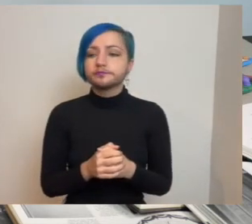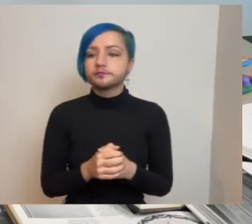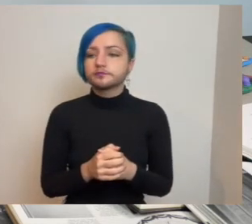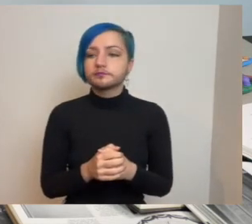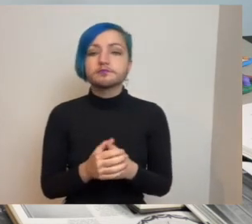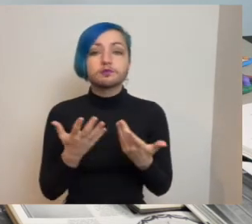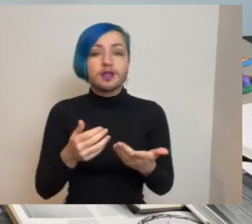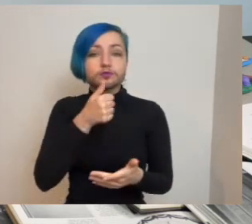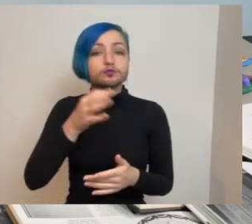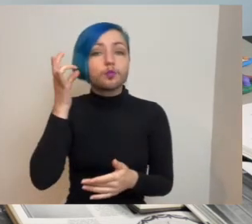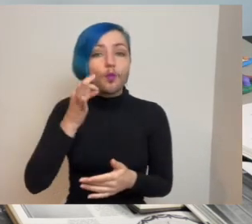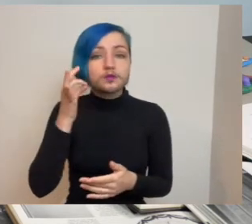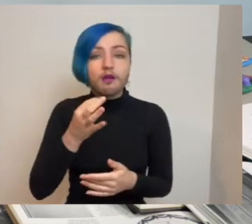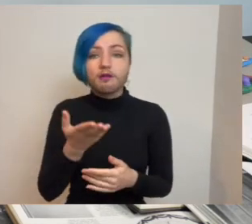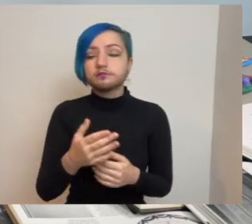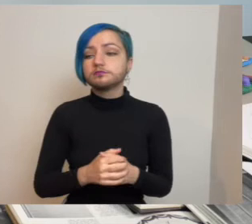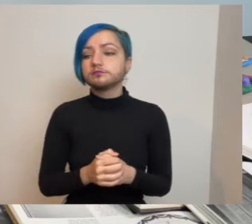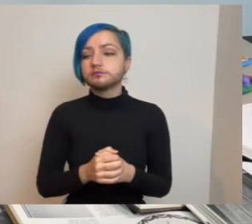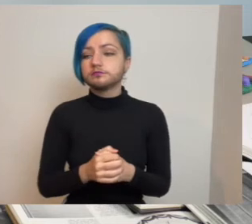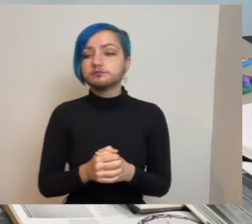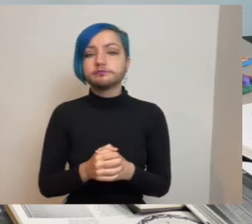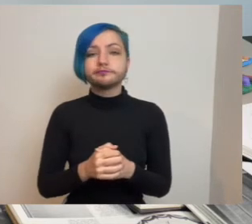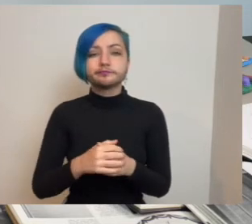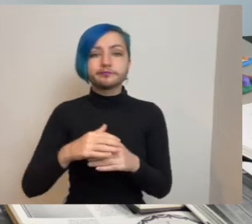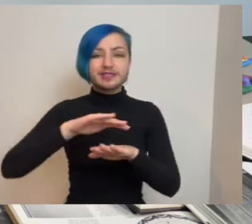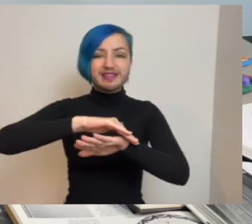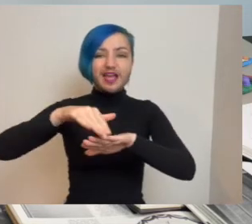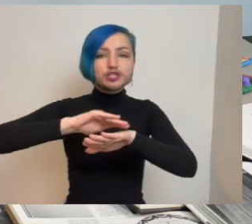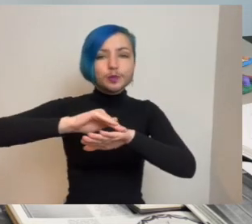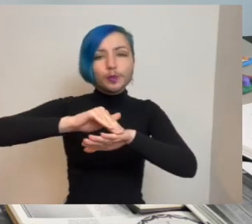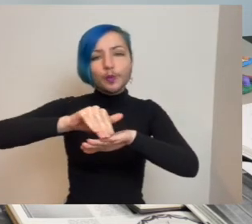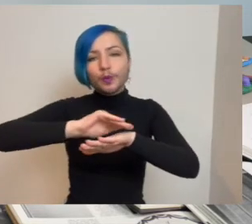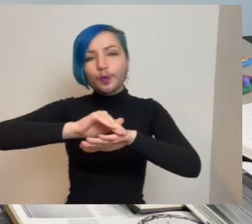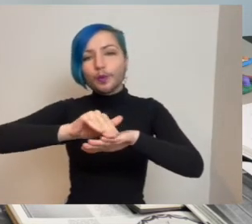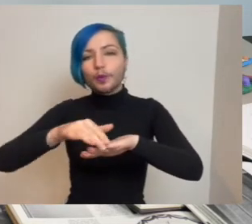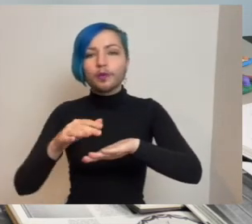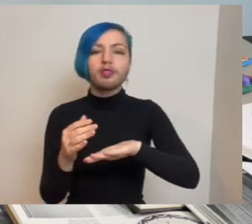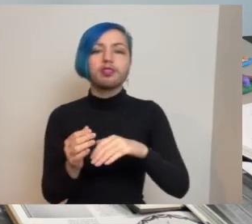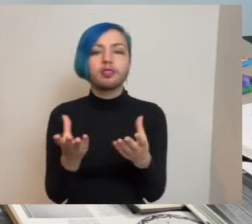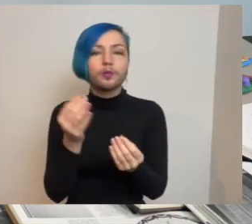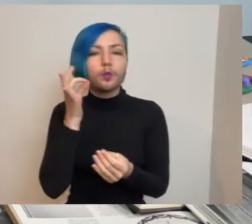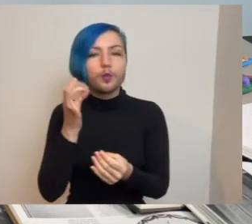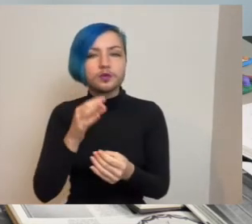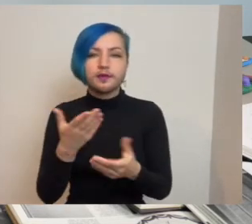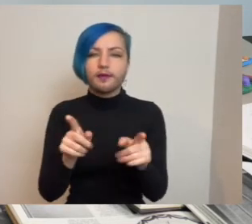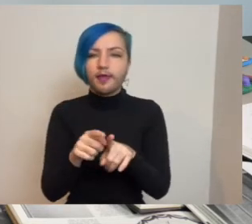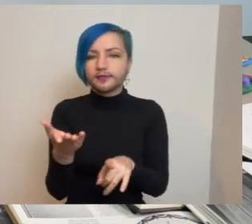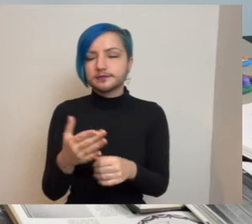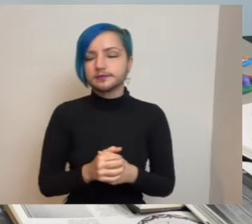the water, and I'm just smoothing out the edges. like so.